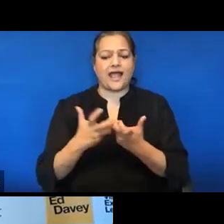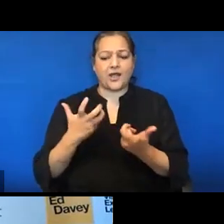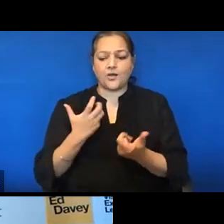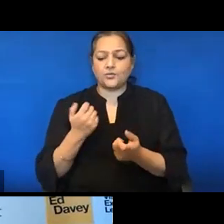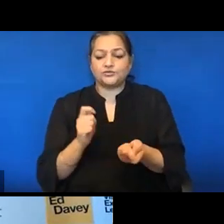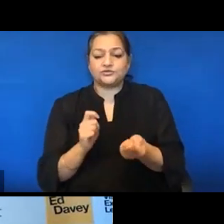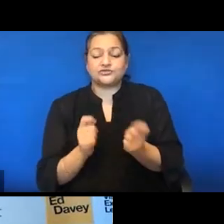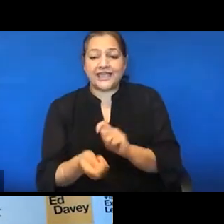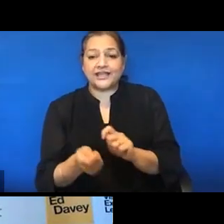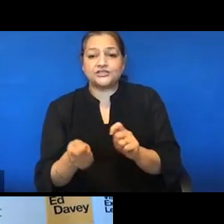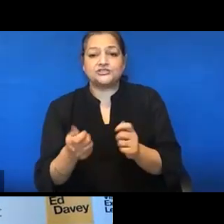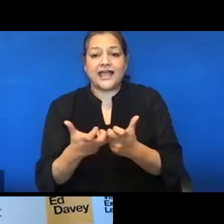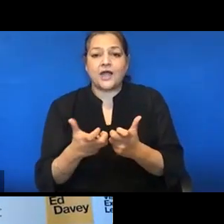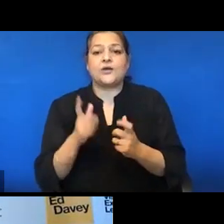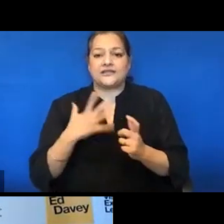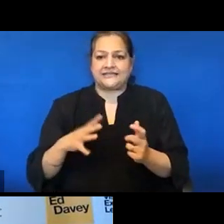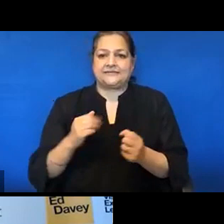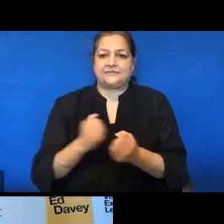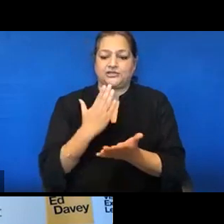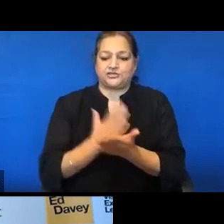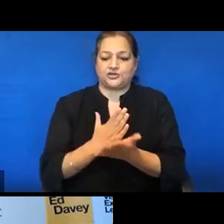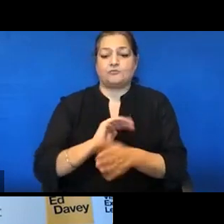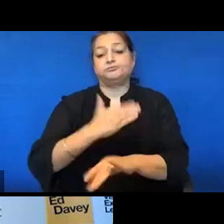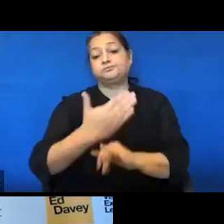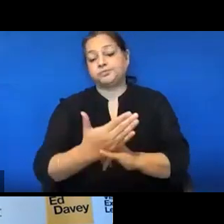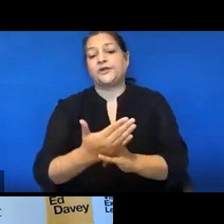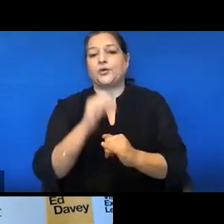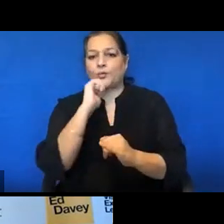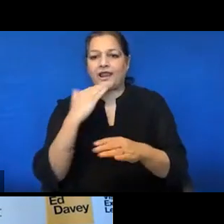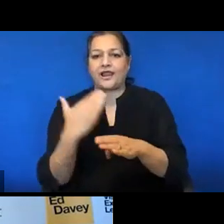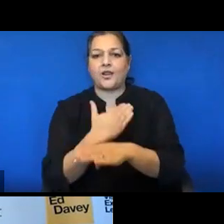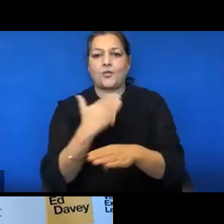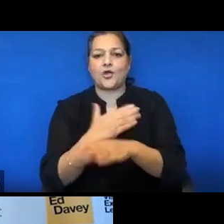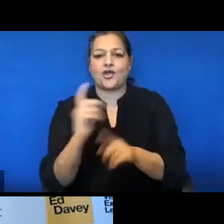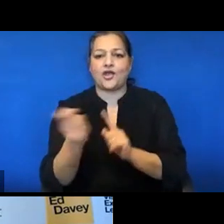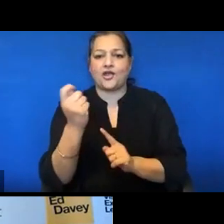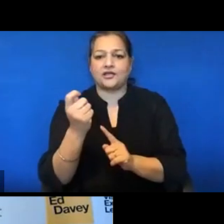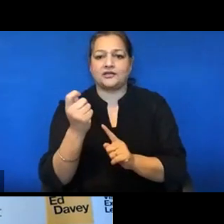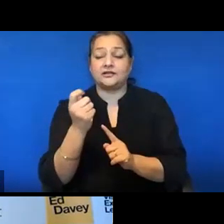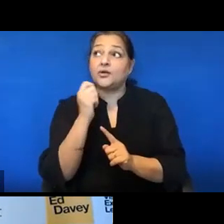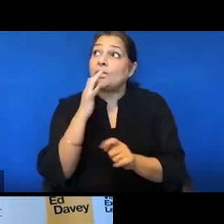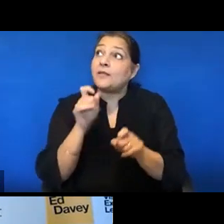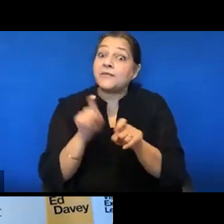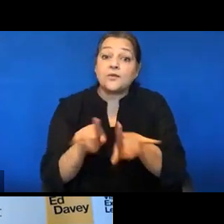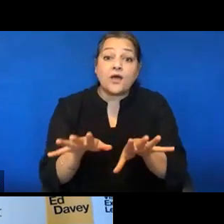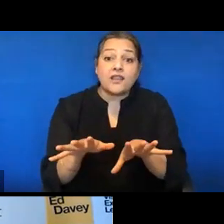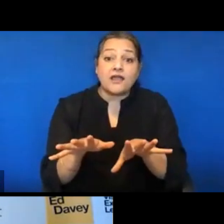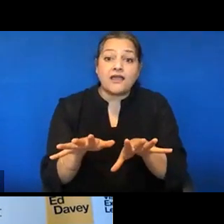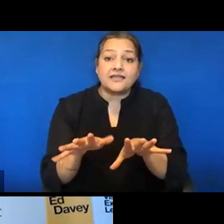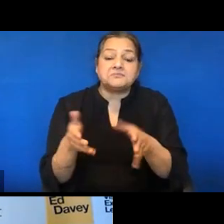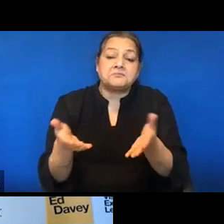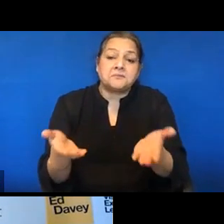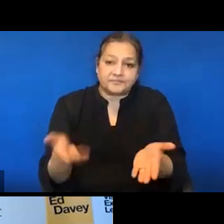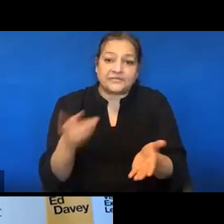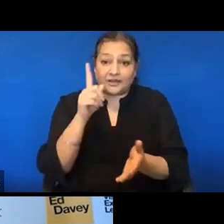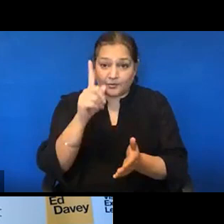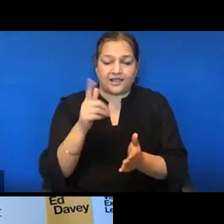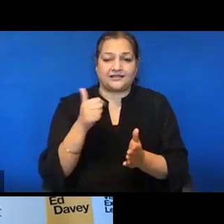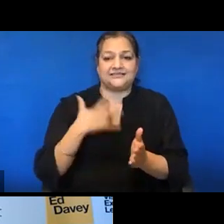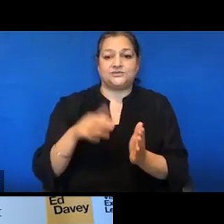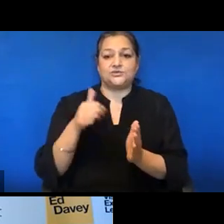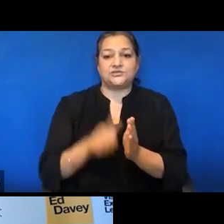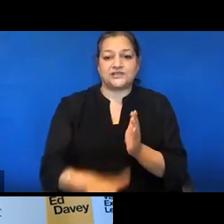of our ability that it's going to work. And what does that look like? Well, it starts, first of all,